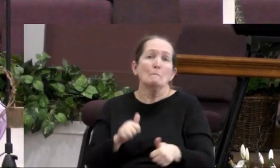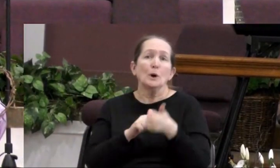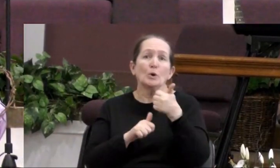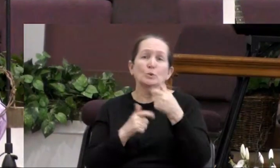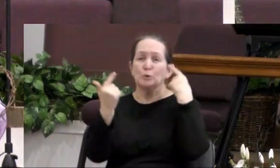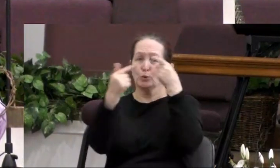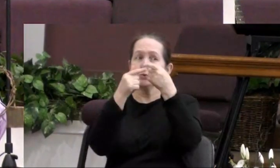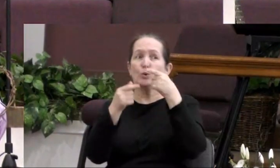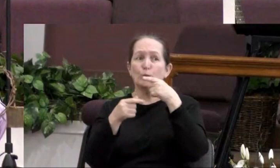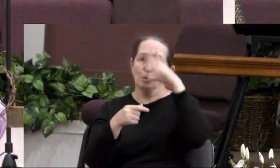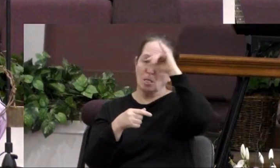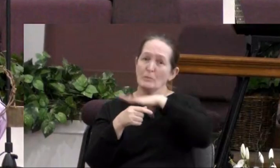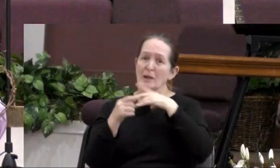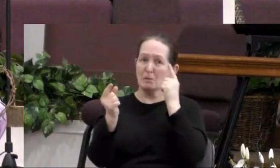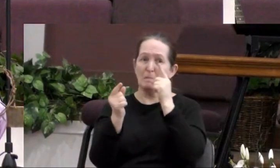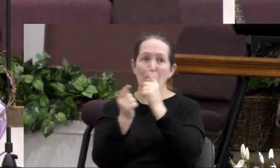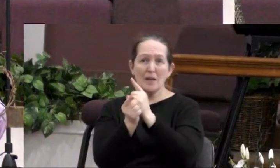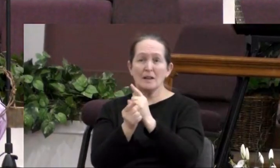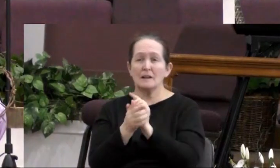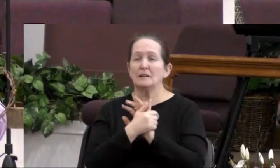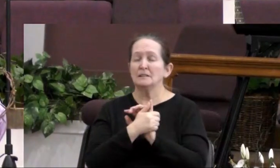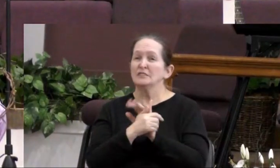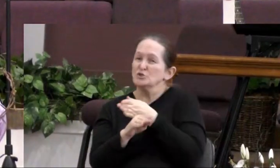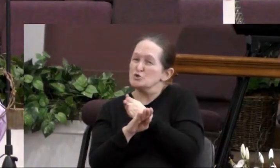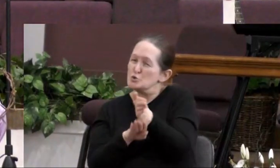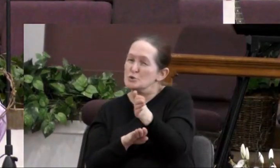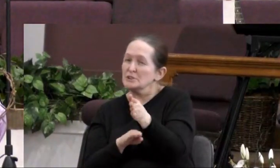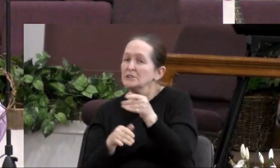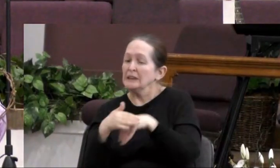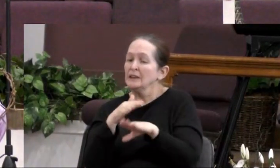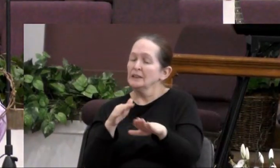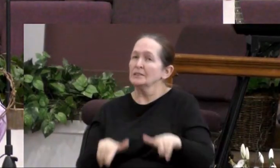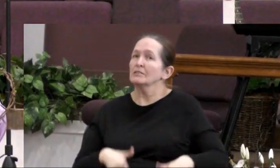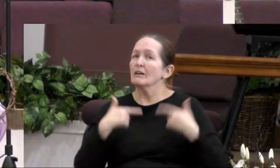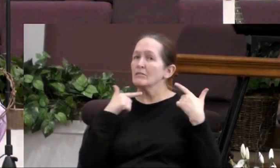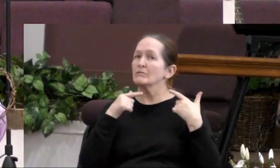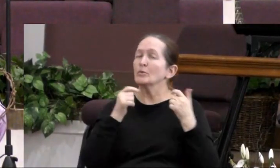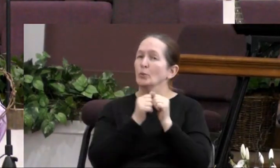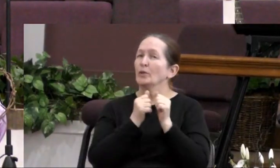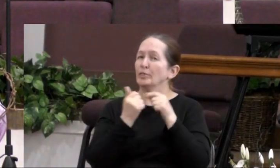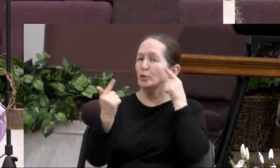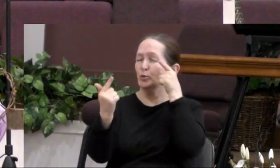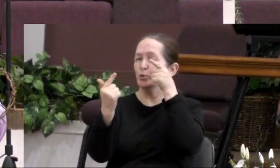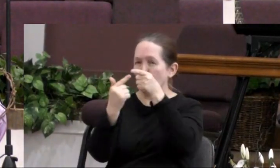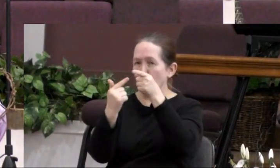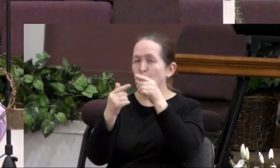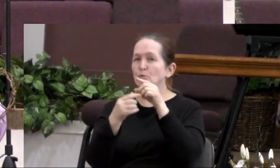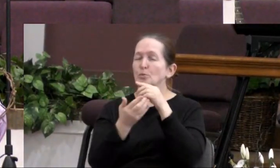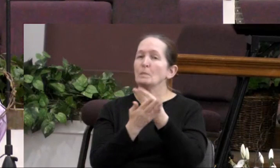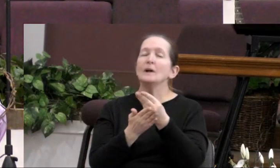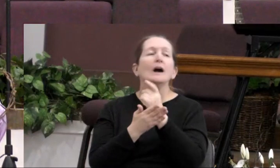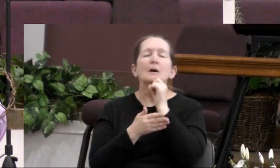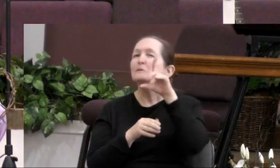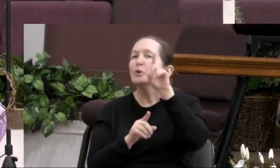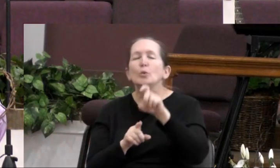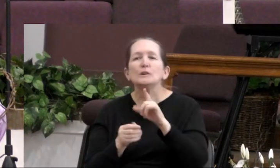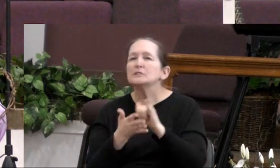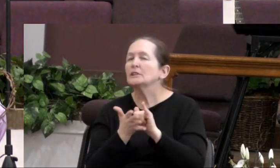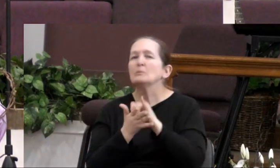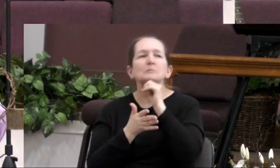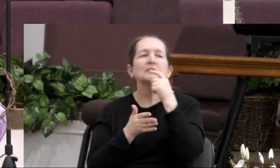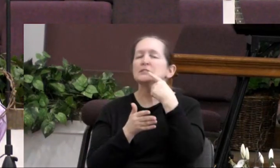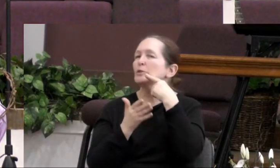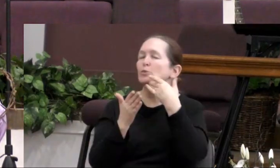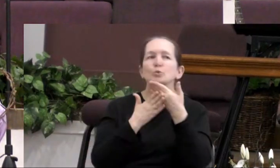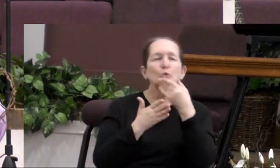He was that rigid in his life. And I'm not questioning that. I'm not saying good